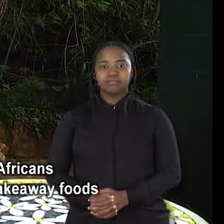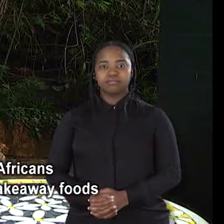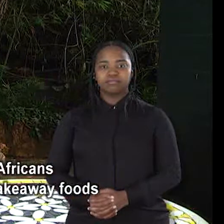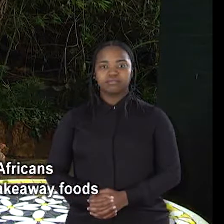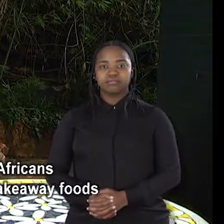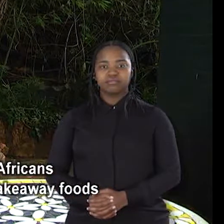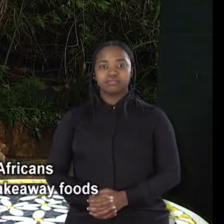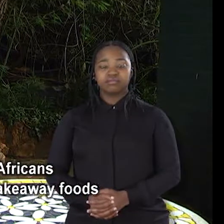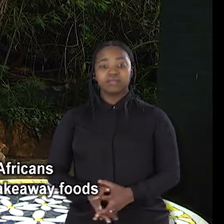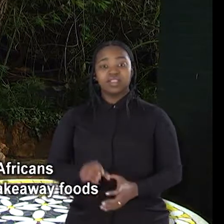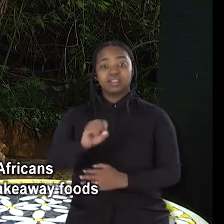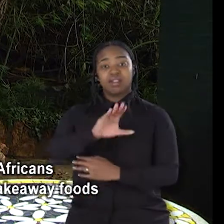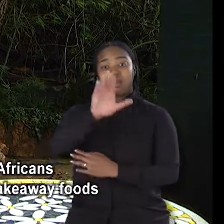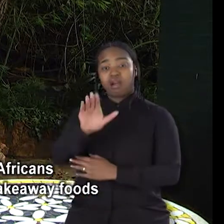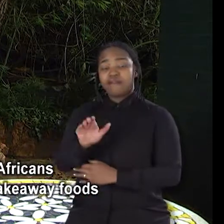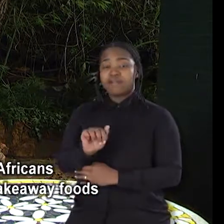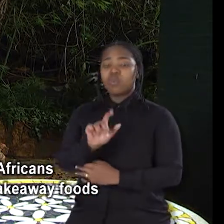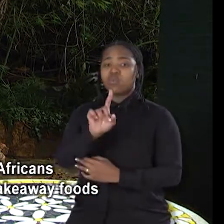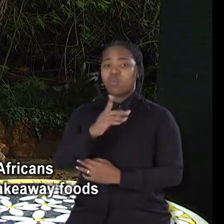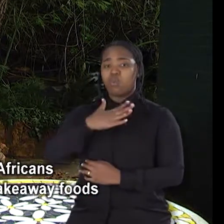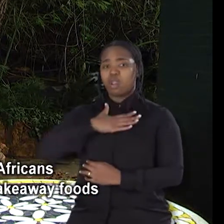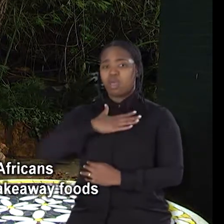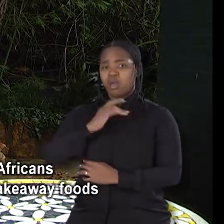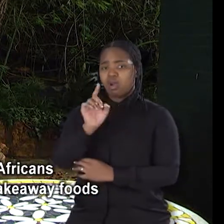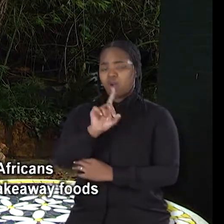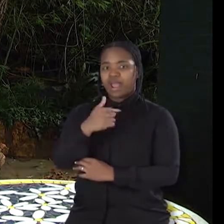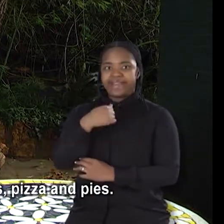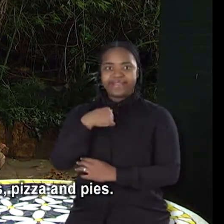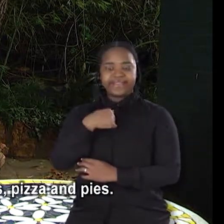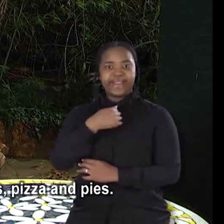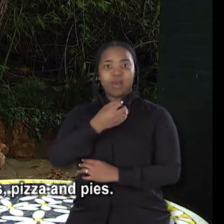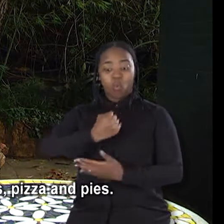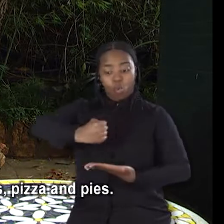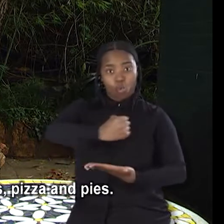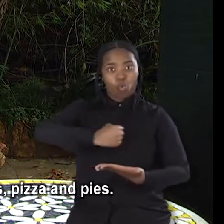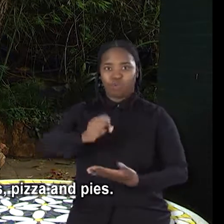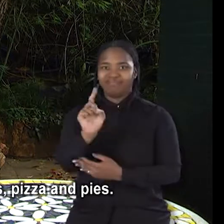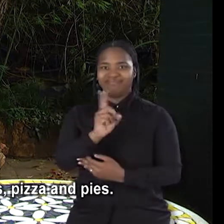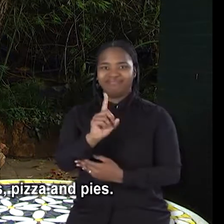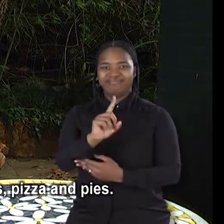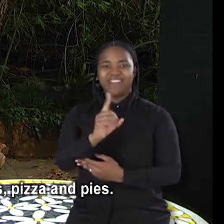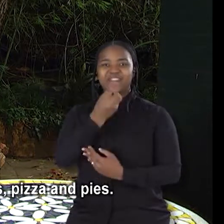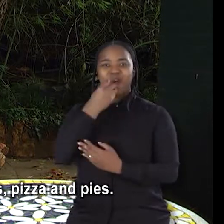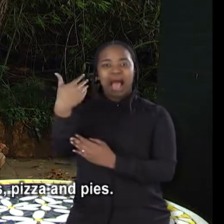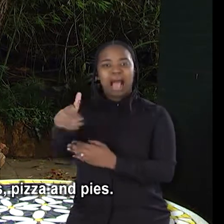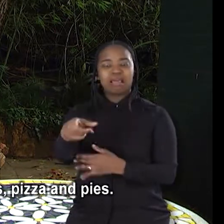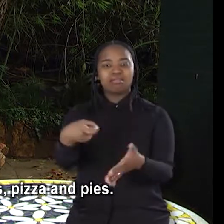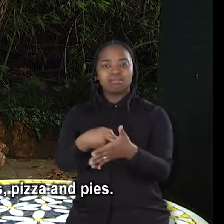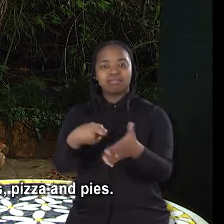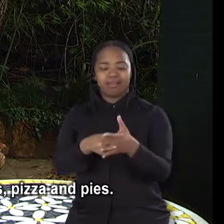South Africans tend to like takeaway foods So like